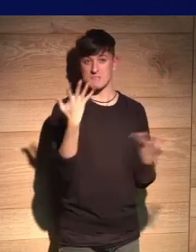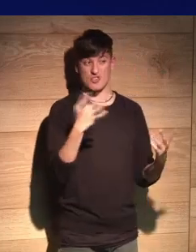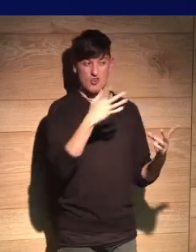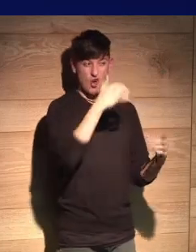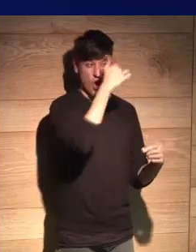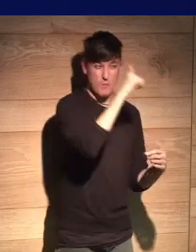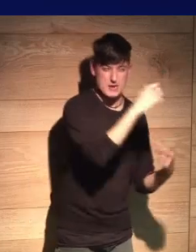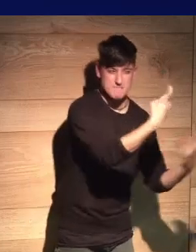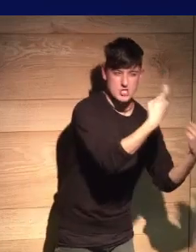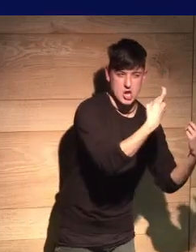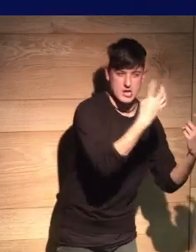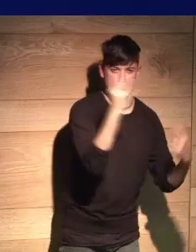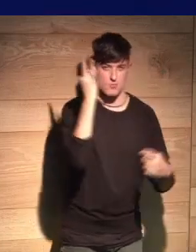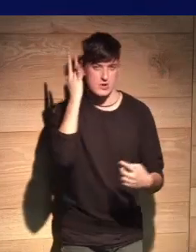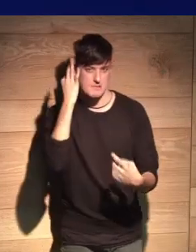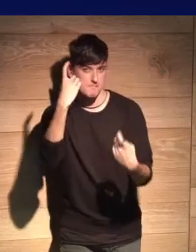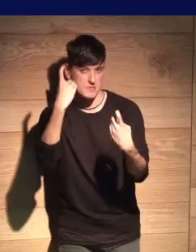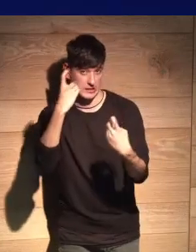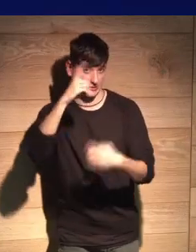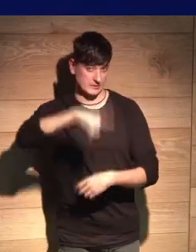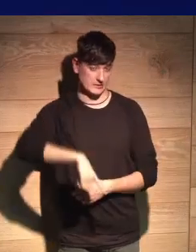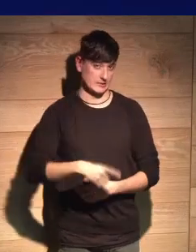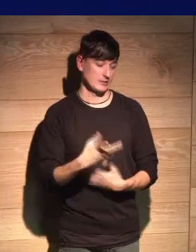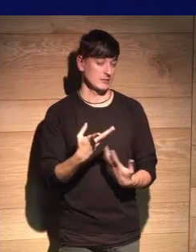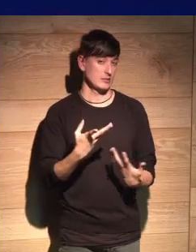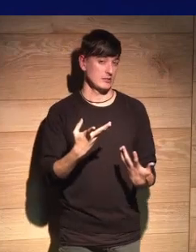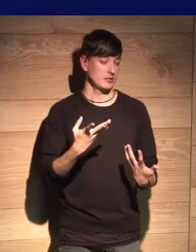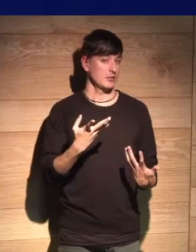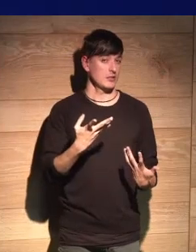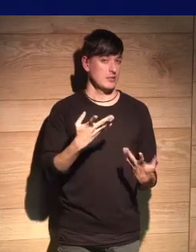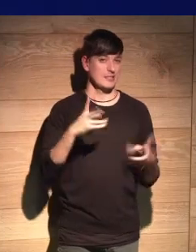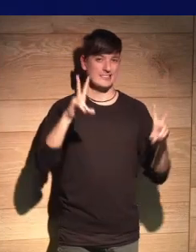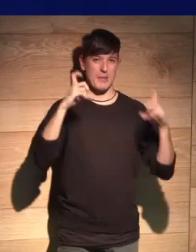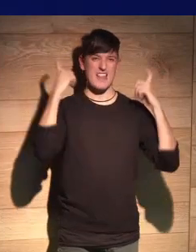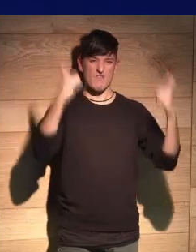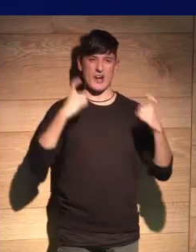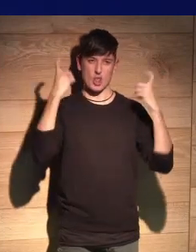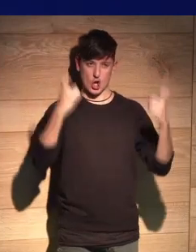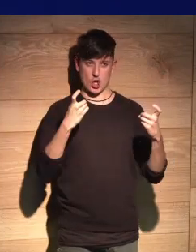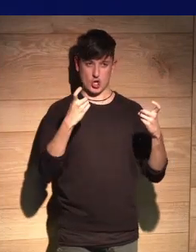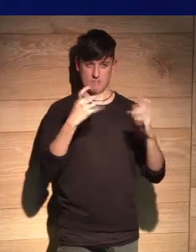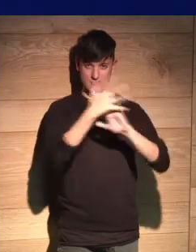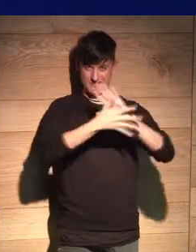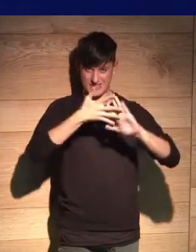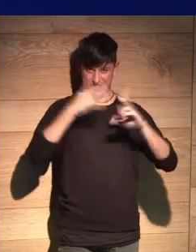But male mentors and female mentors, and especially the issue of the effort.